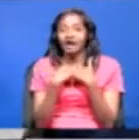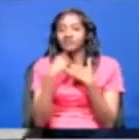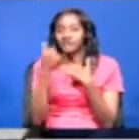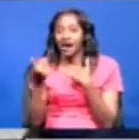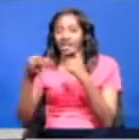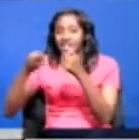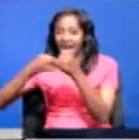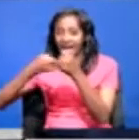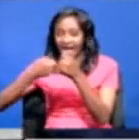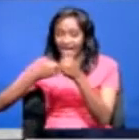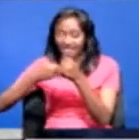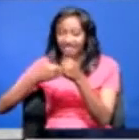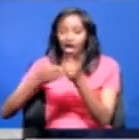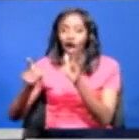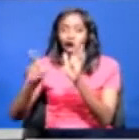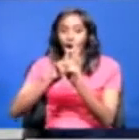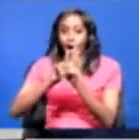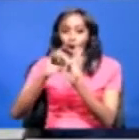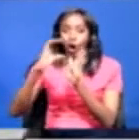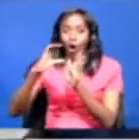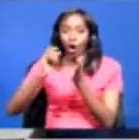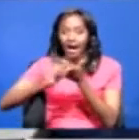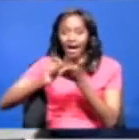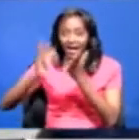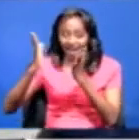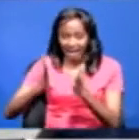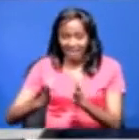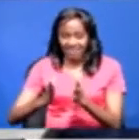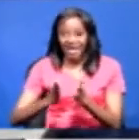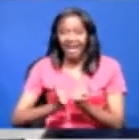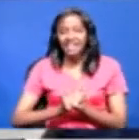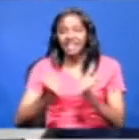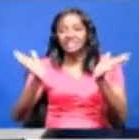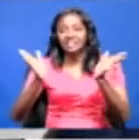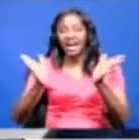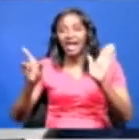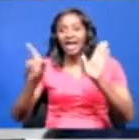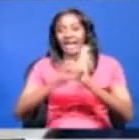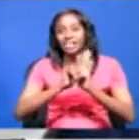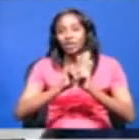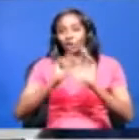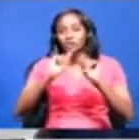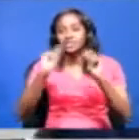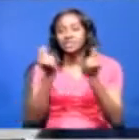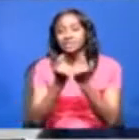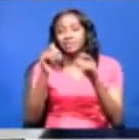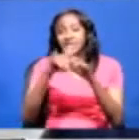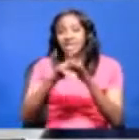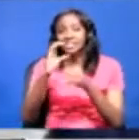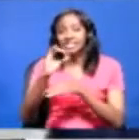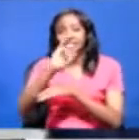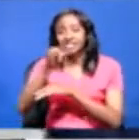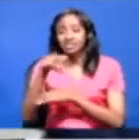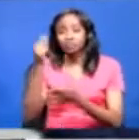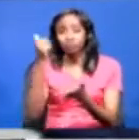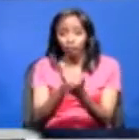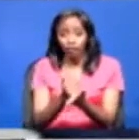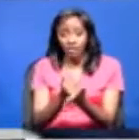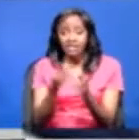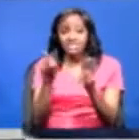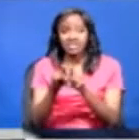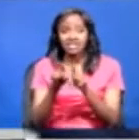law clerks and the entire legal team from the office of the Chief Justice. They'll all be there, and of course all the parties will be